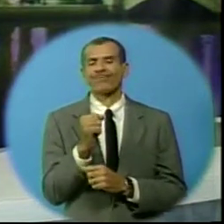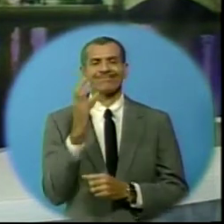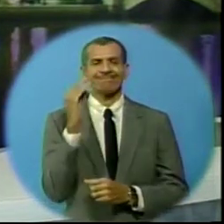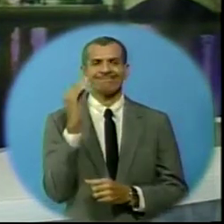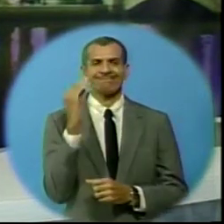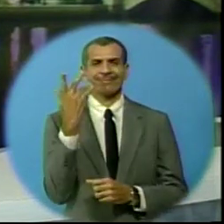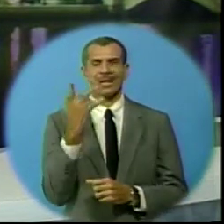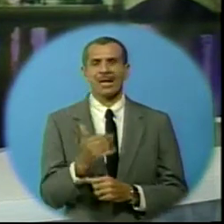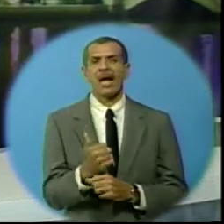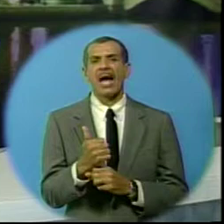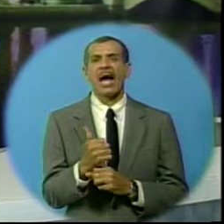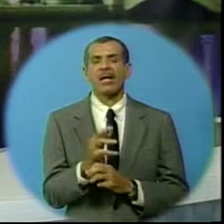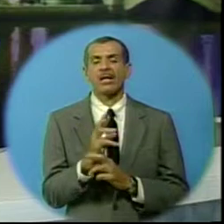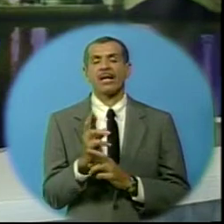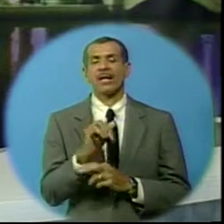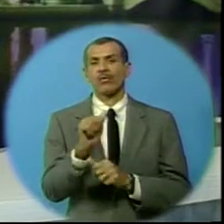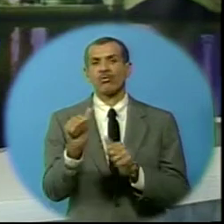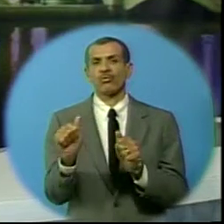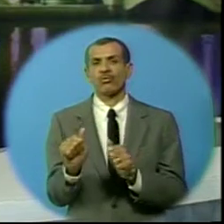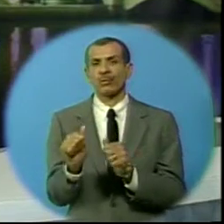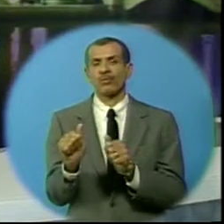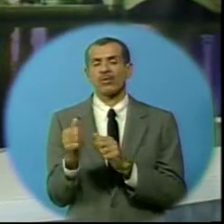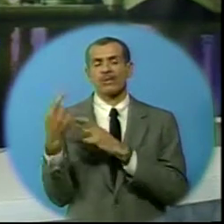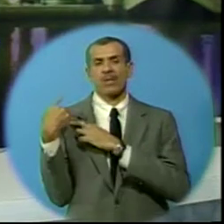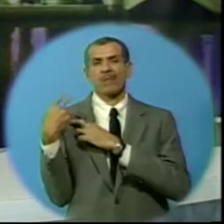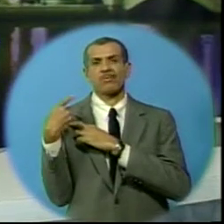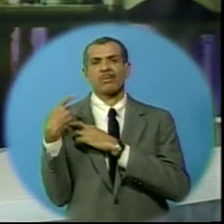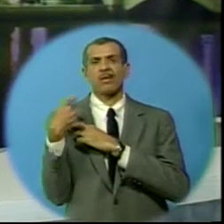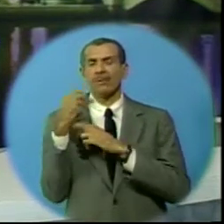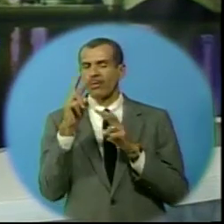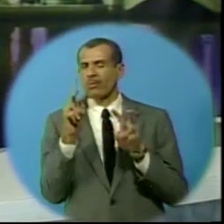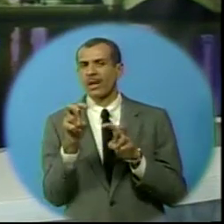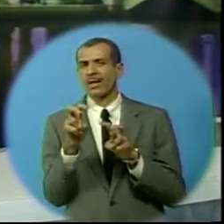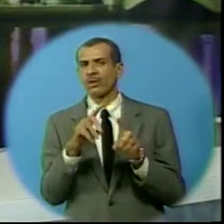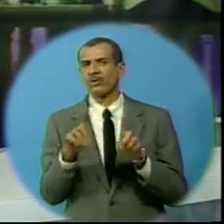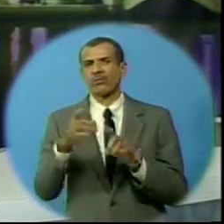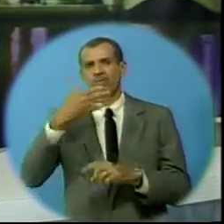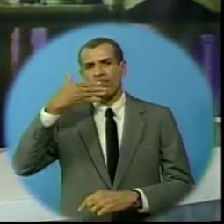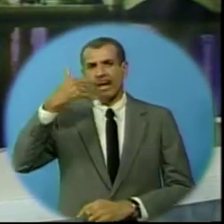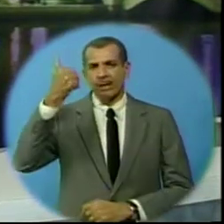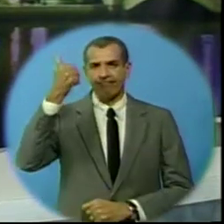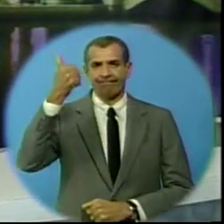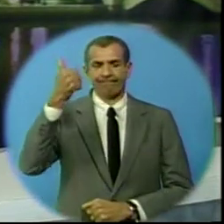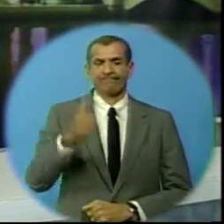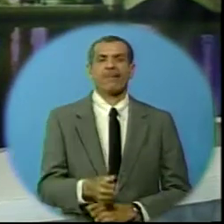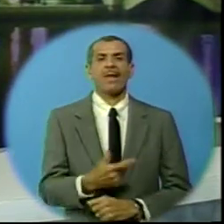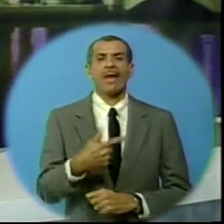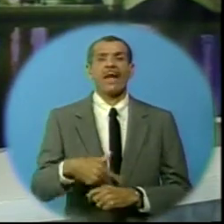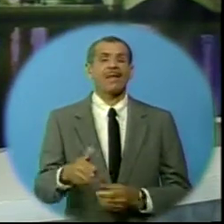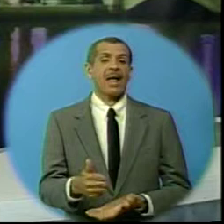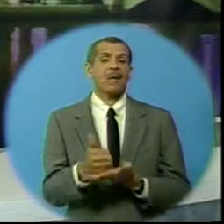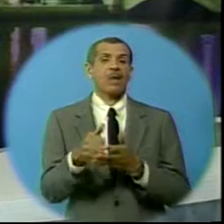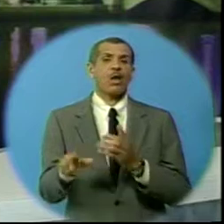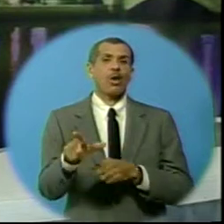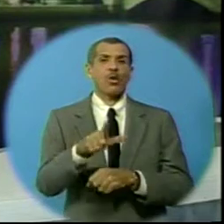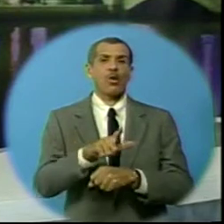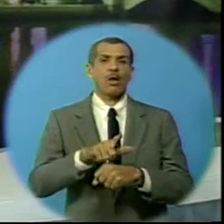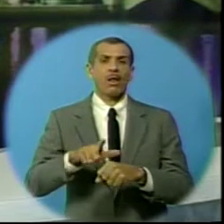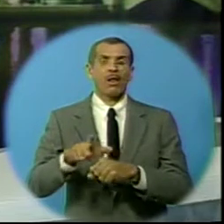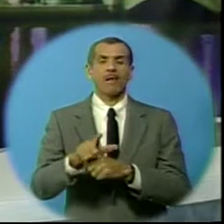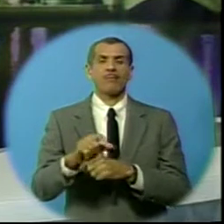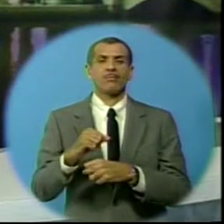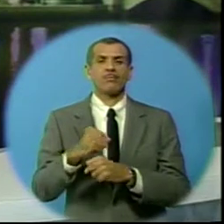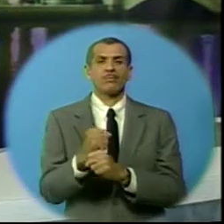adding that the agencies responsible for monitoring the situation can do a better job. Regarding helping local producers to claim more